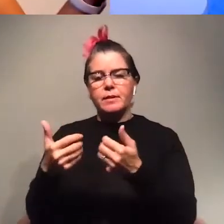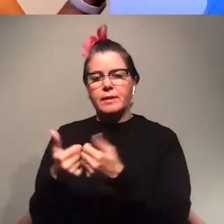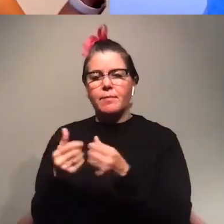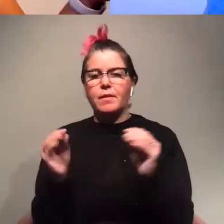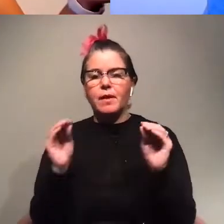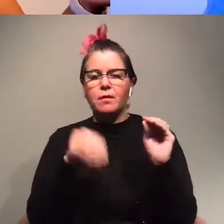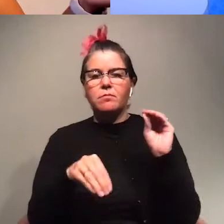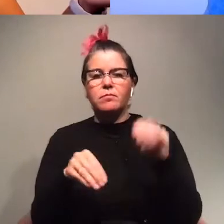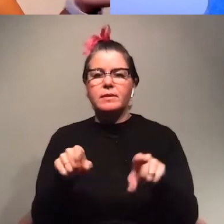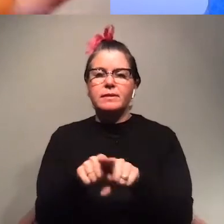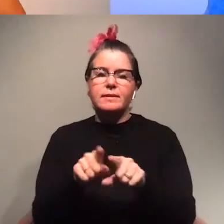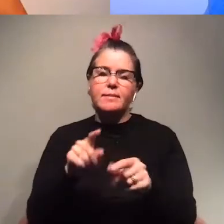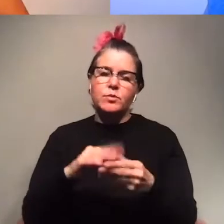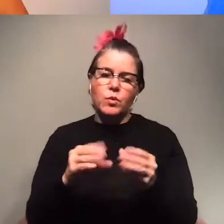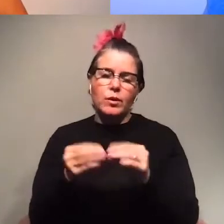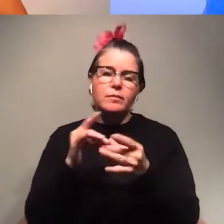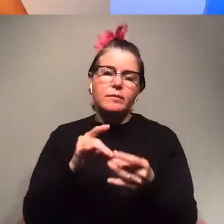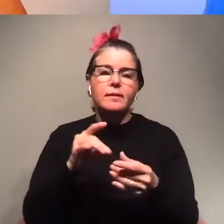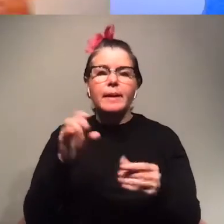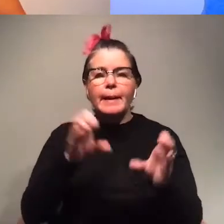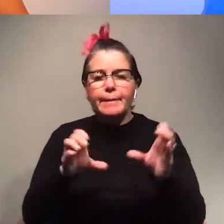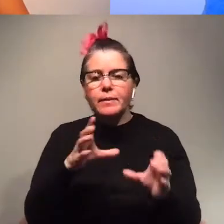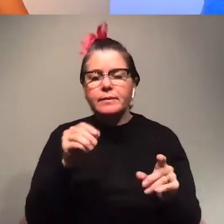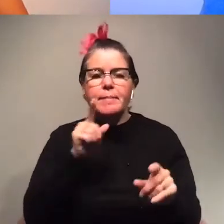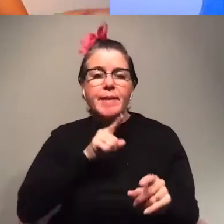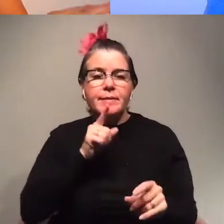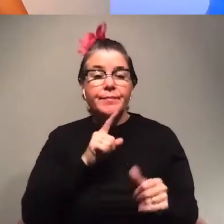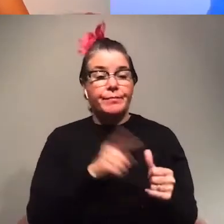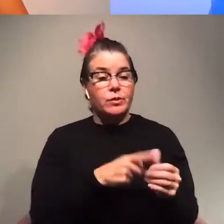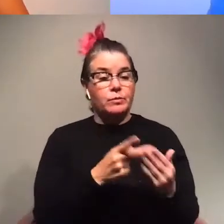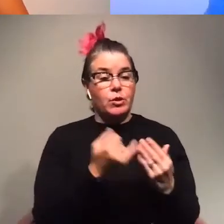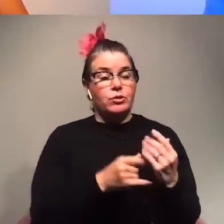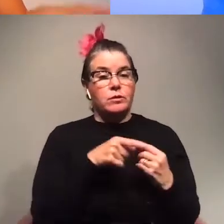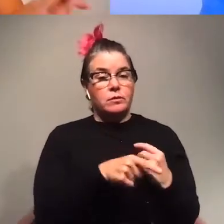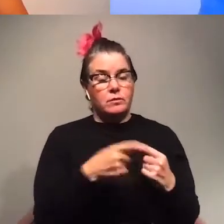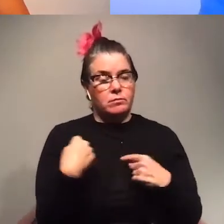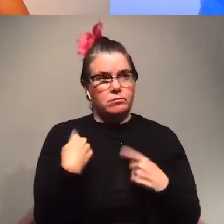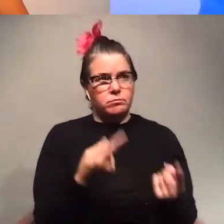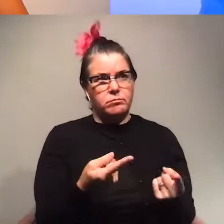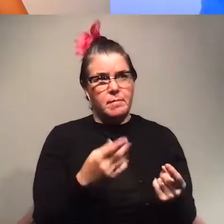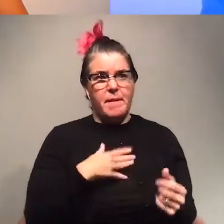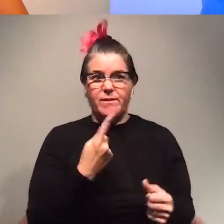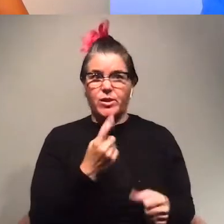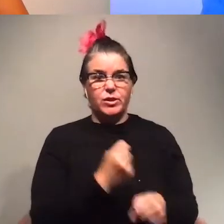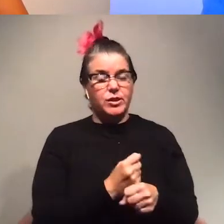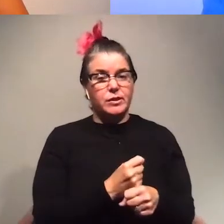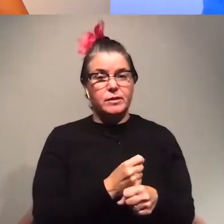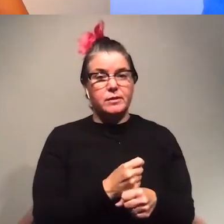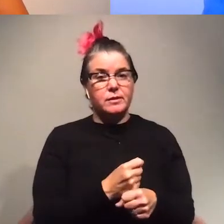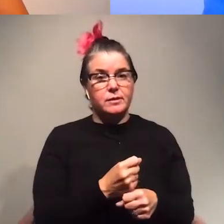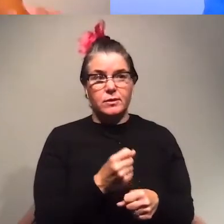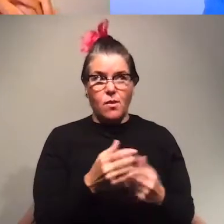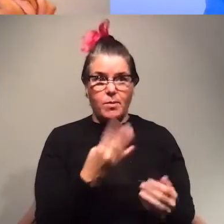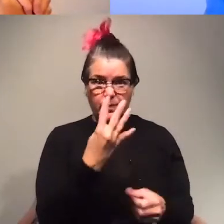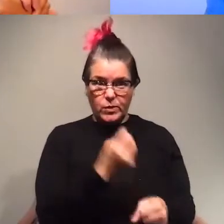of chemicals and plastic. The first project is one I've been working on since my first year, so it's been almost 4